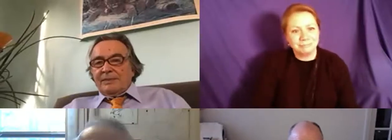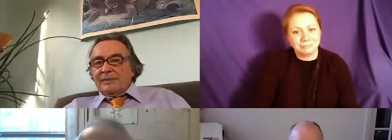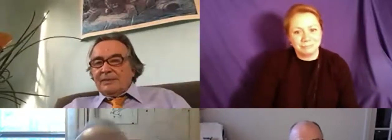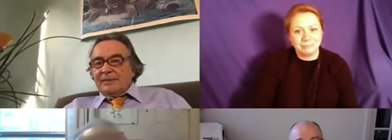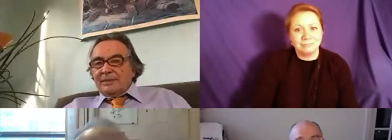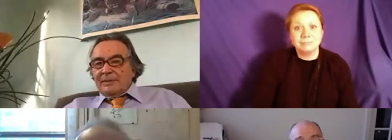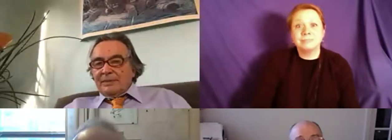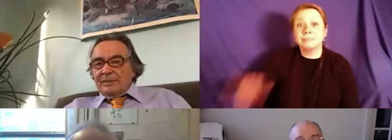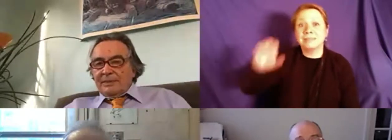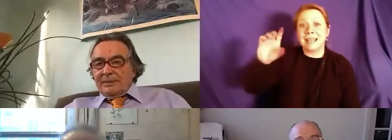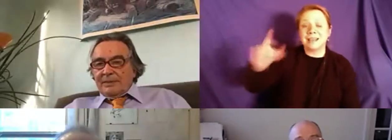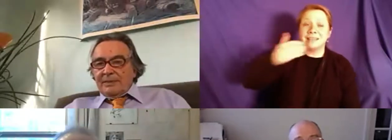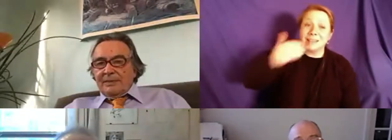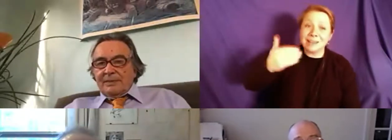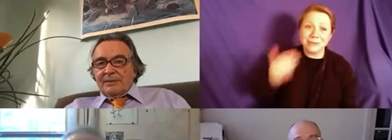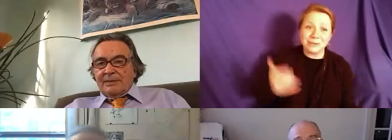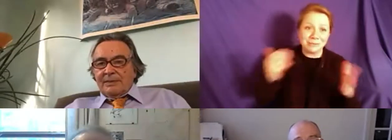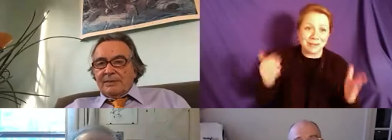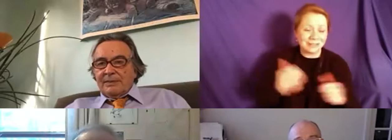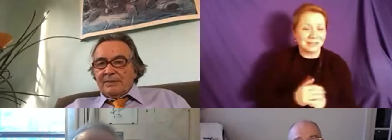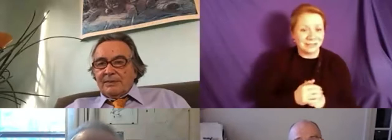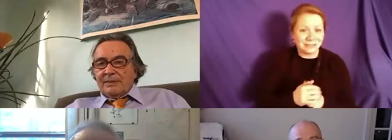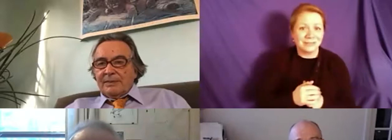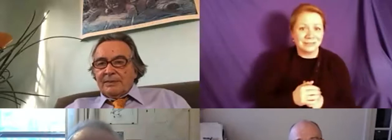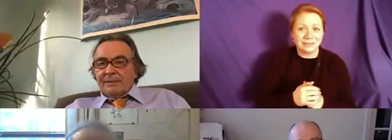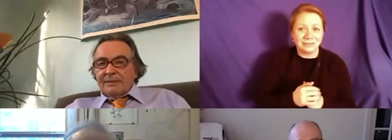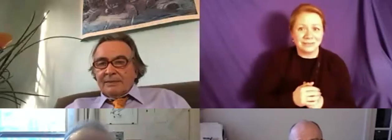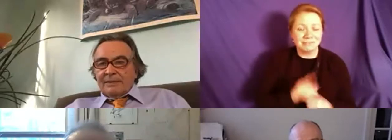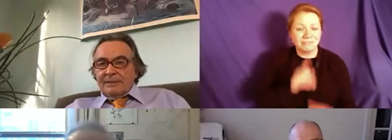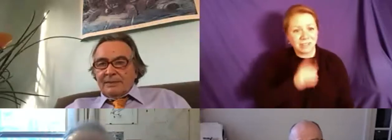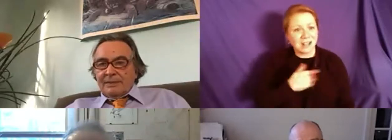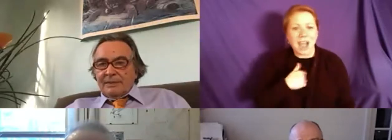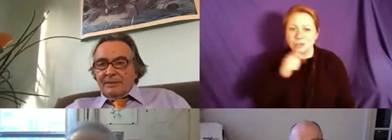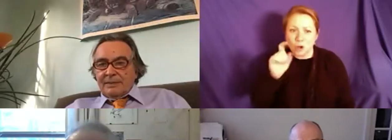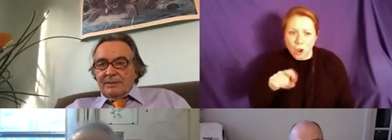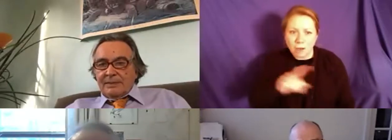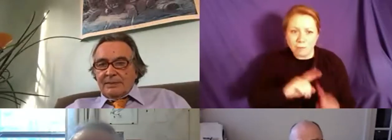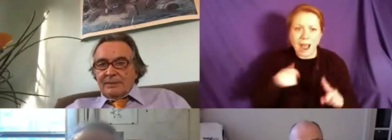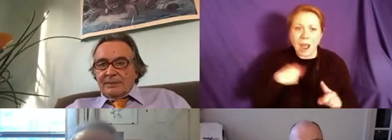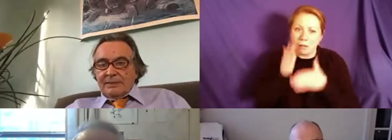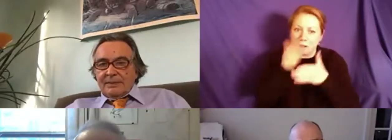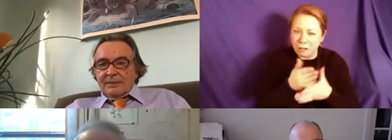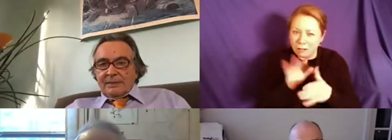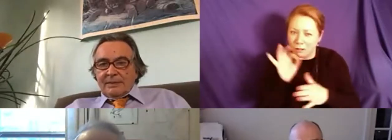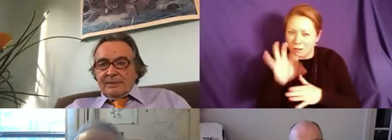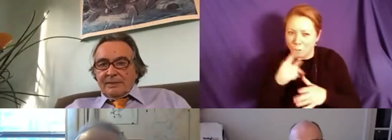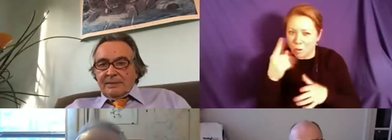Well, thank you. Thank you very much, Anthony. And I really shouldn't do this, but I'm going to interject one little